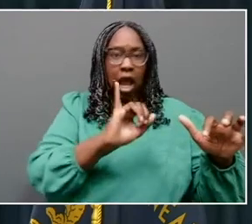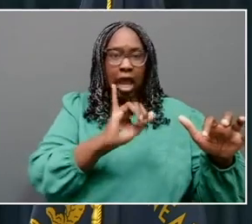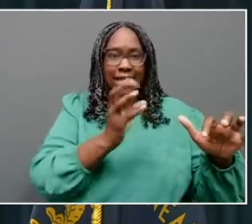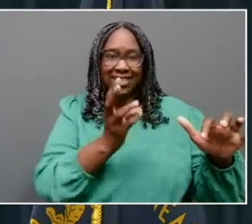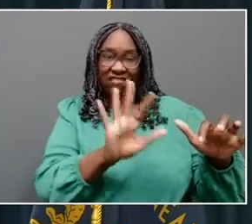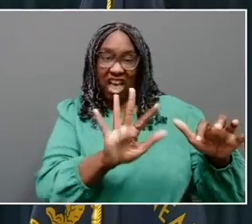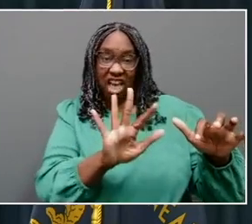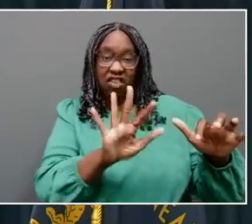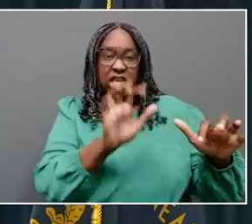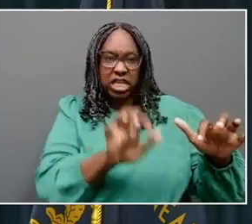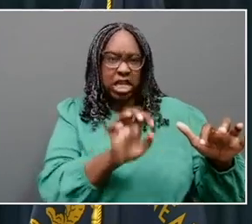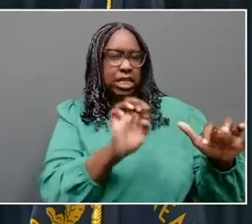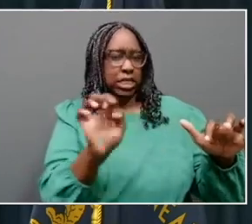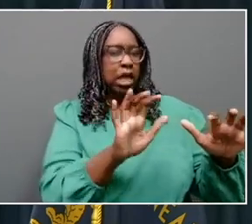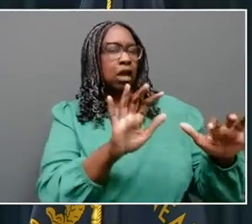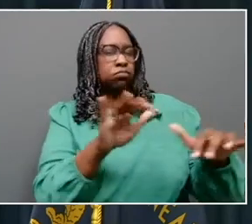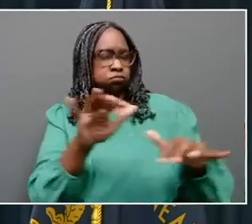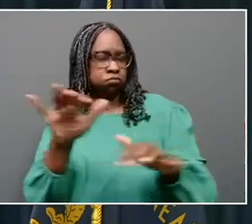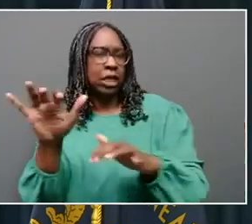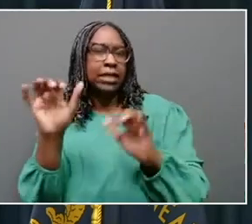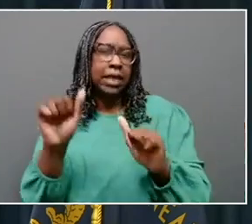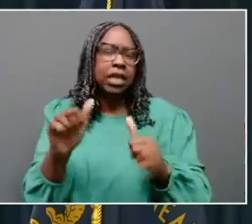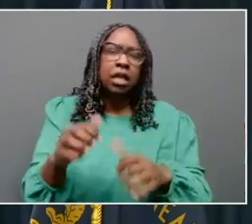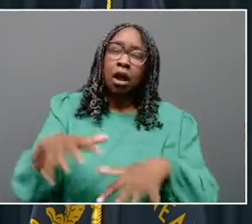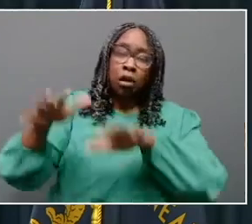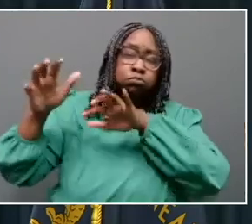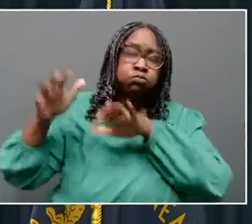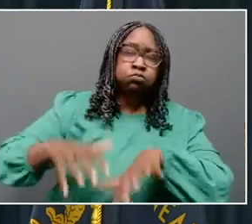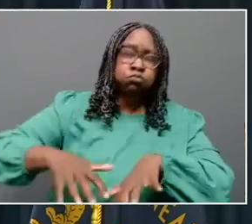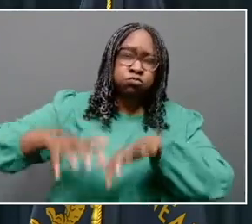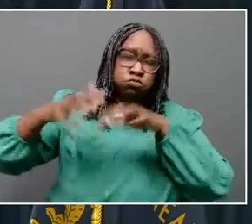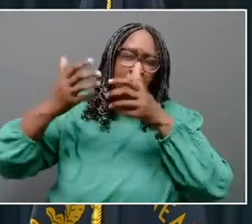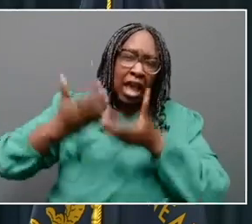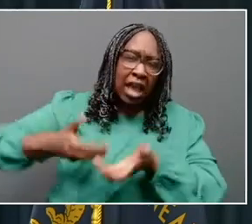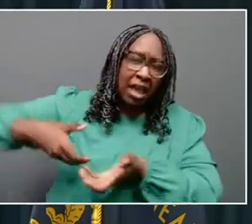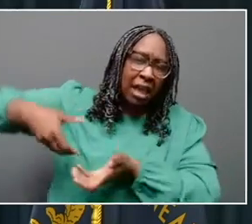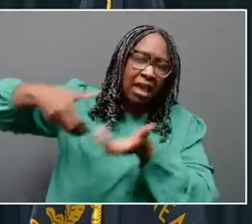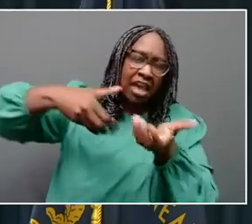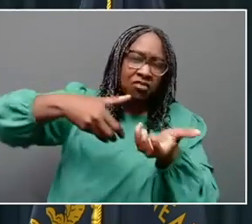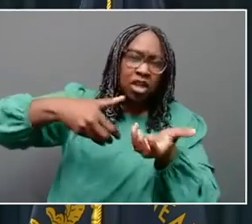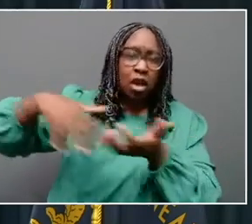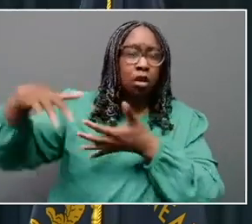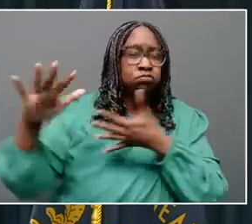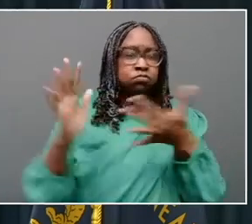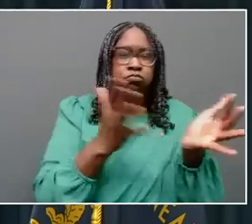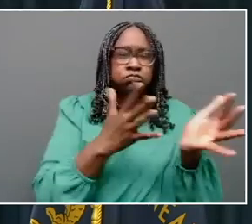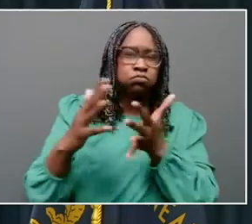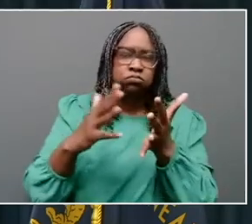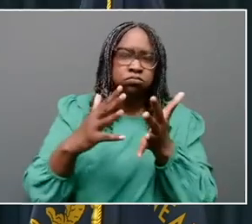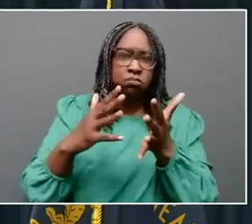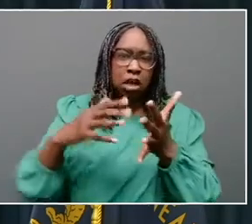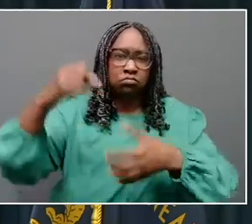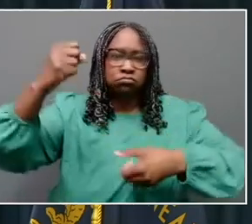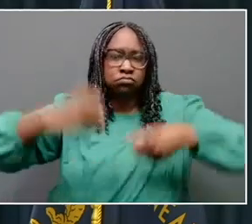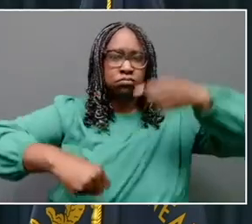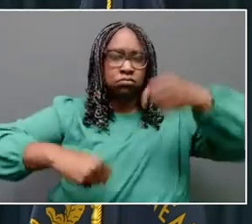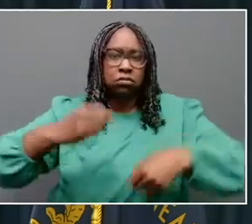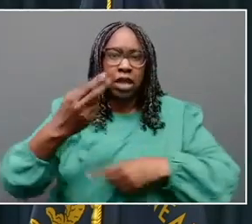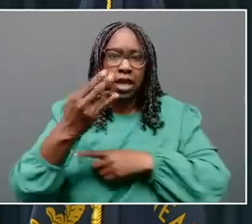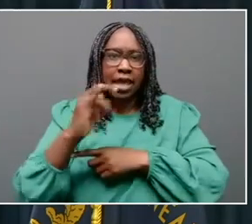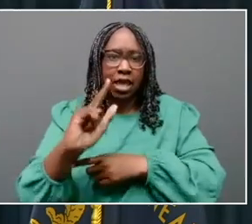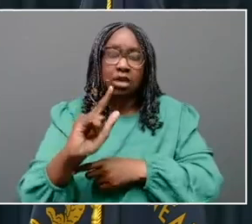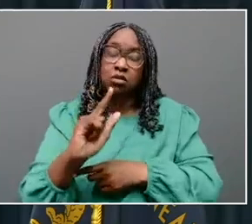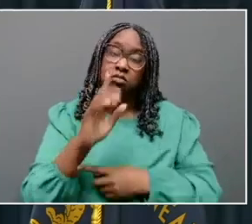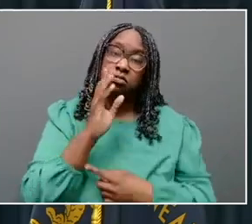today. Heavy rainfall, damaging winds, and large hail is expected. We're also warning Kentuckians across the state of how hot it